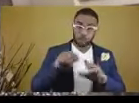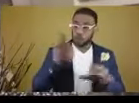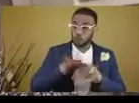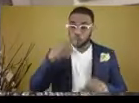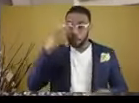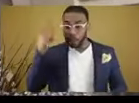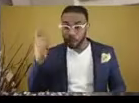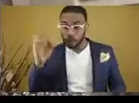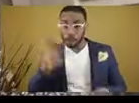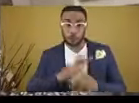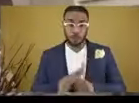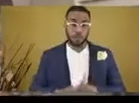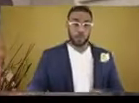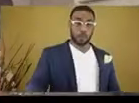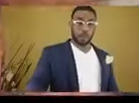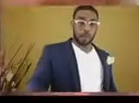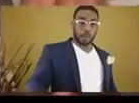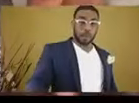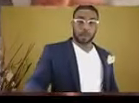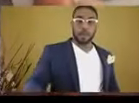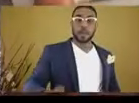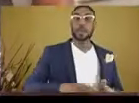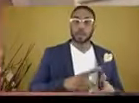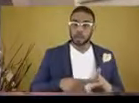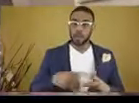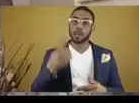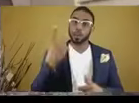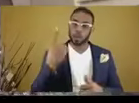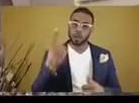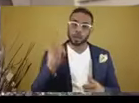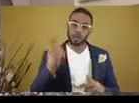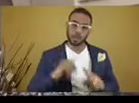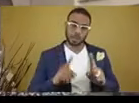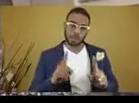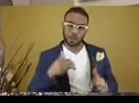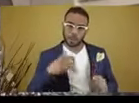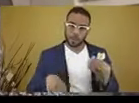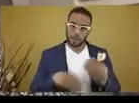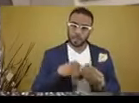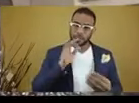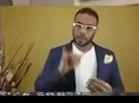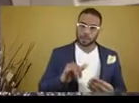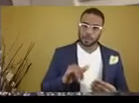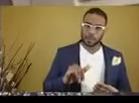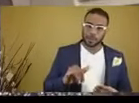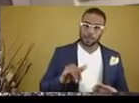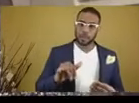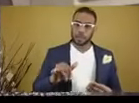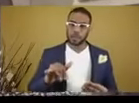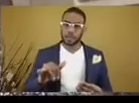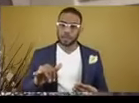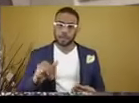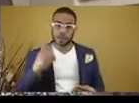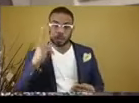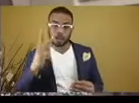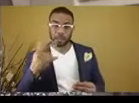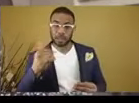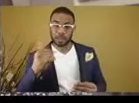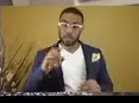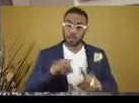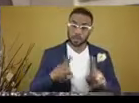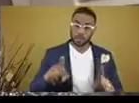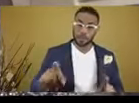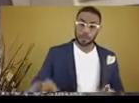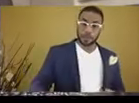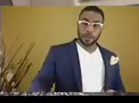of COVID. The one slight difference I think I would add is that we did see gender differences for women